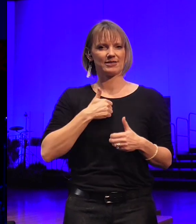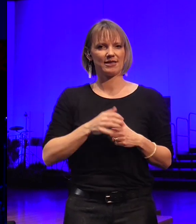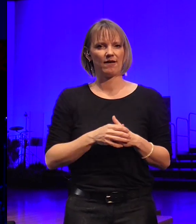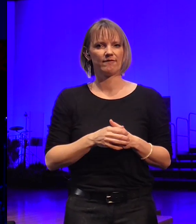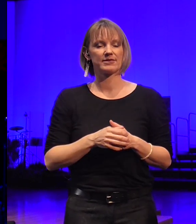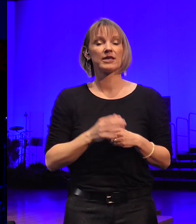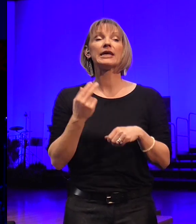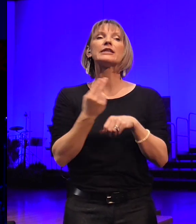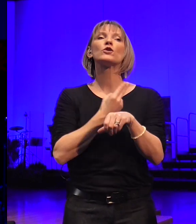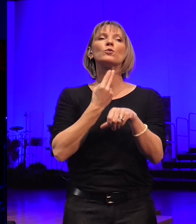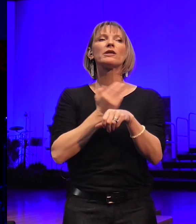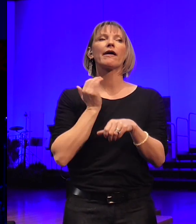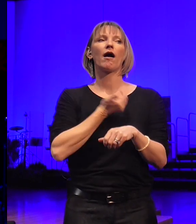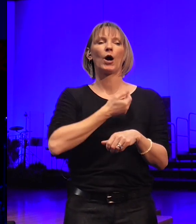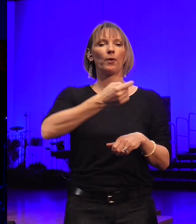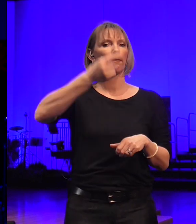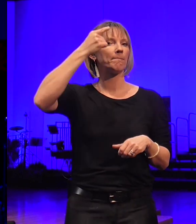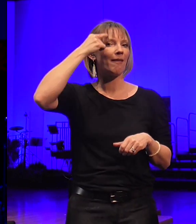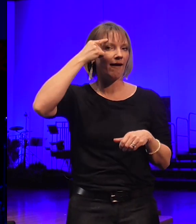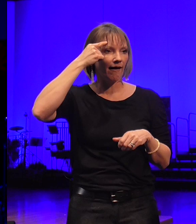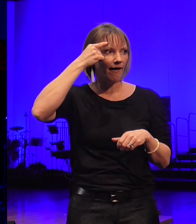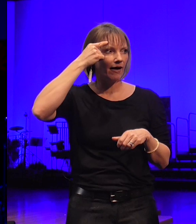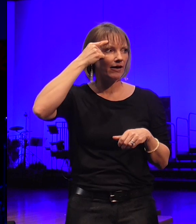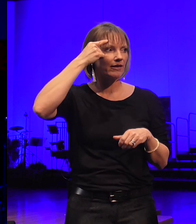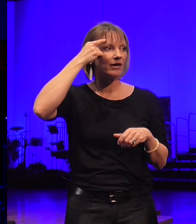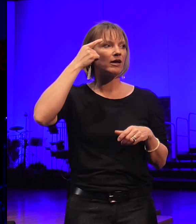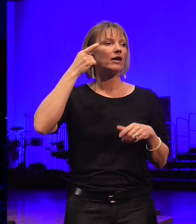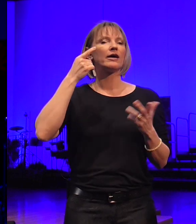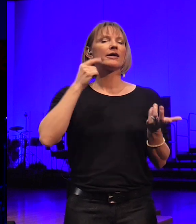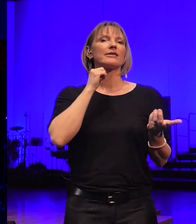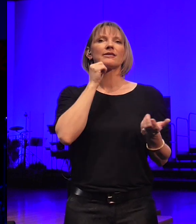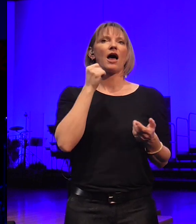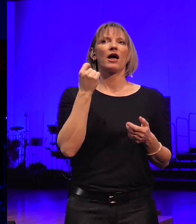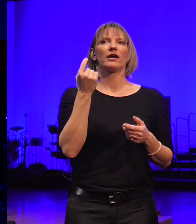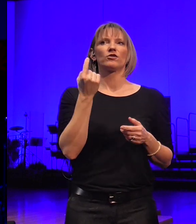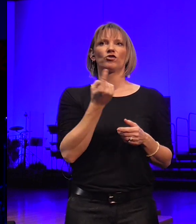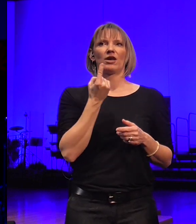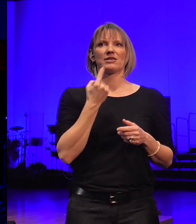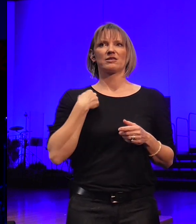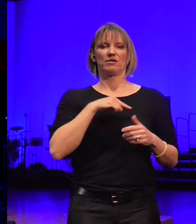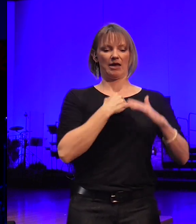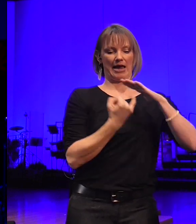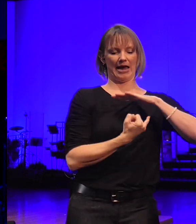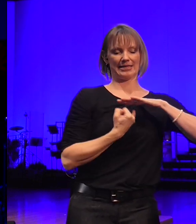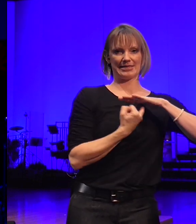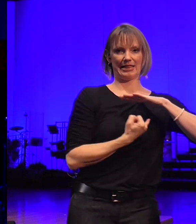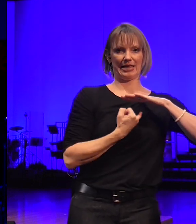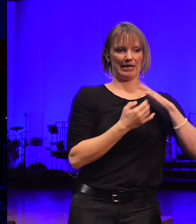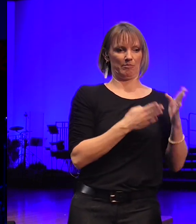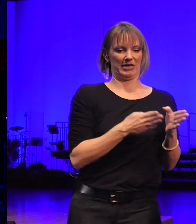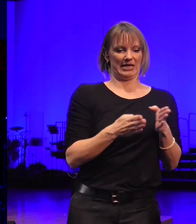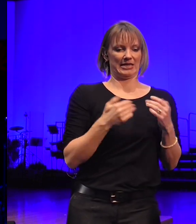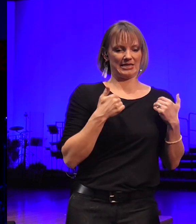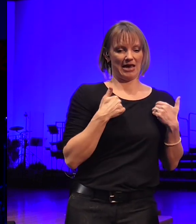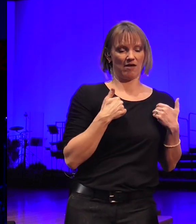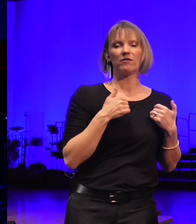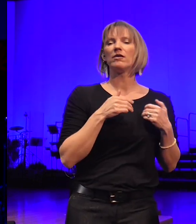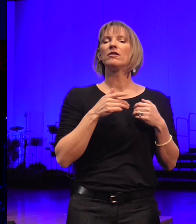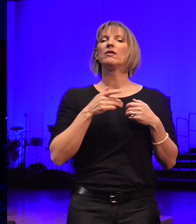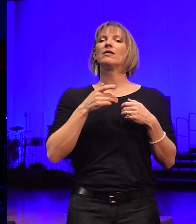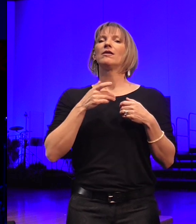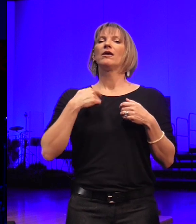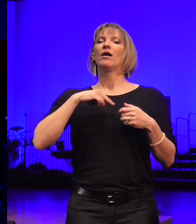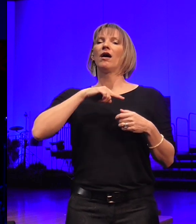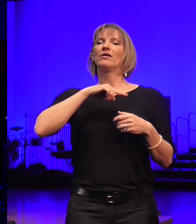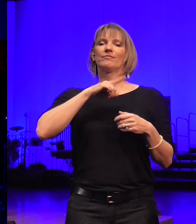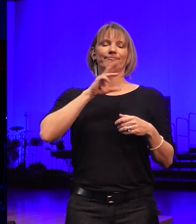the mind that we don't just have as isolated beings, but we share in. We all share in